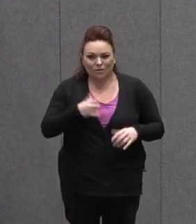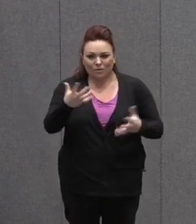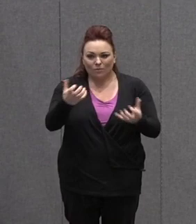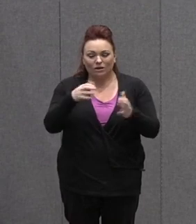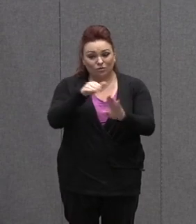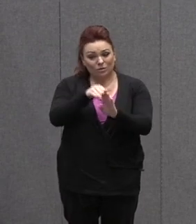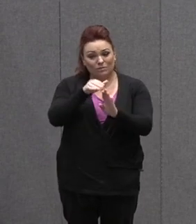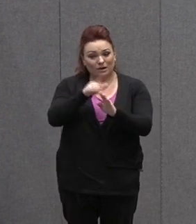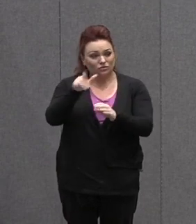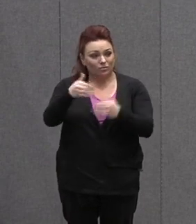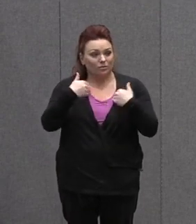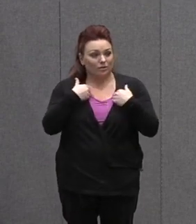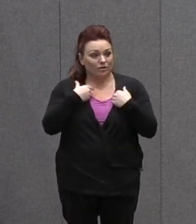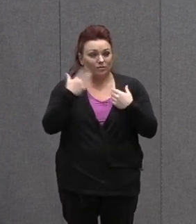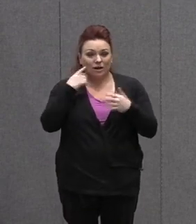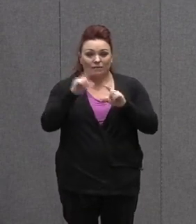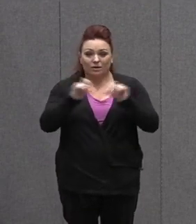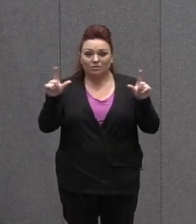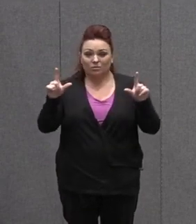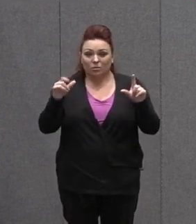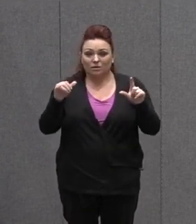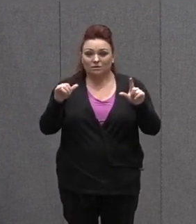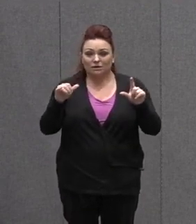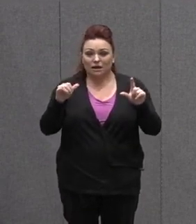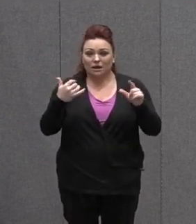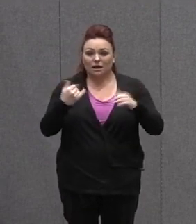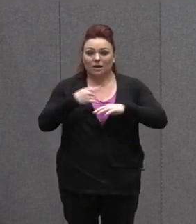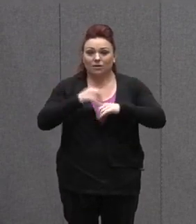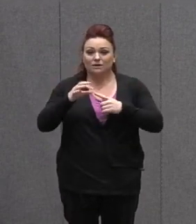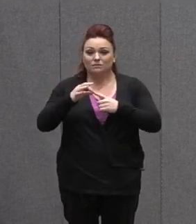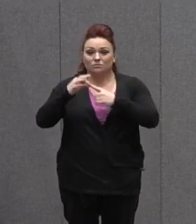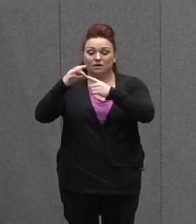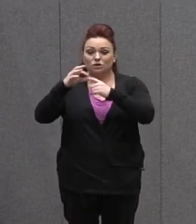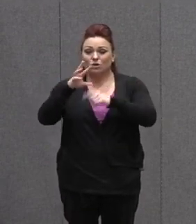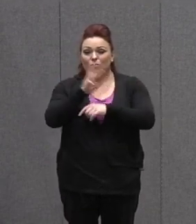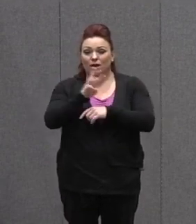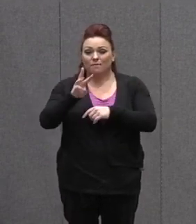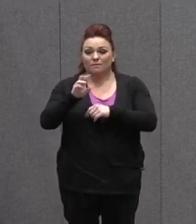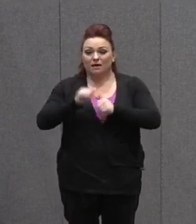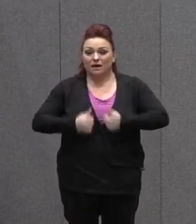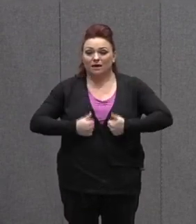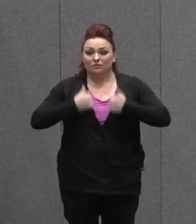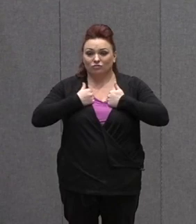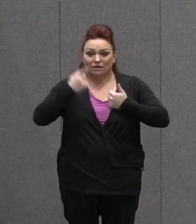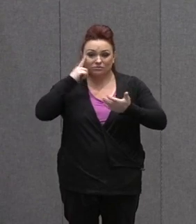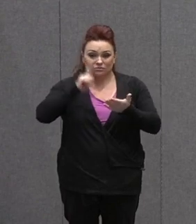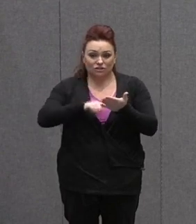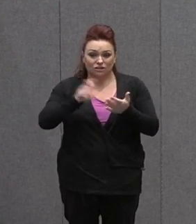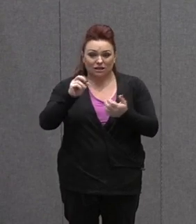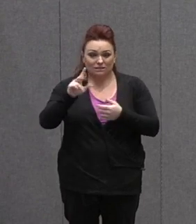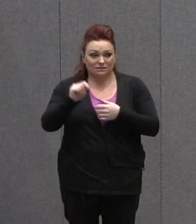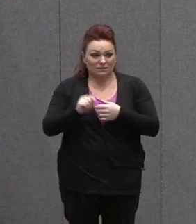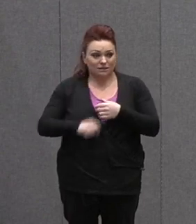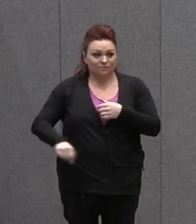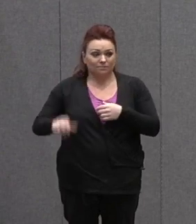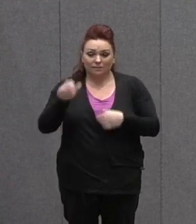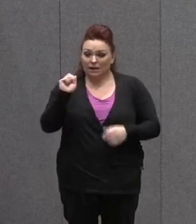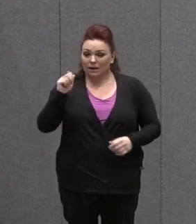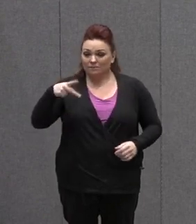to remind you that we have up on the board today our special web address if you'd like to check us out. It